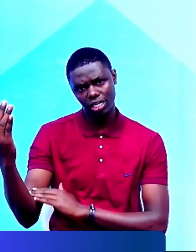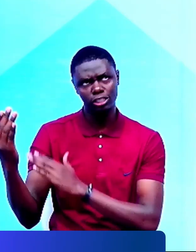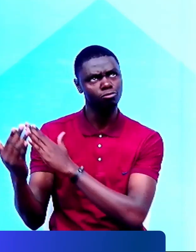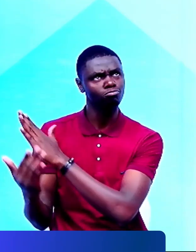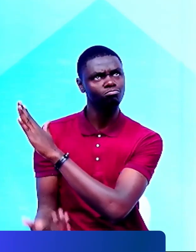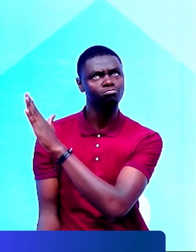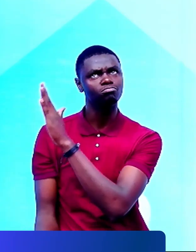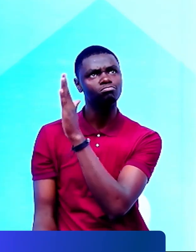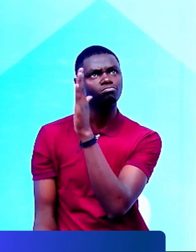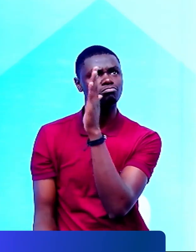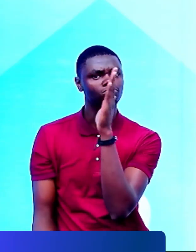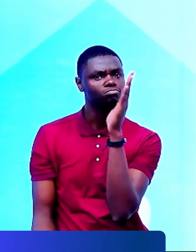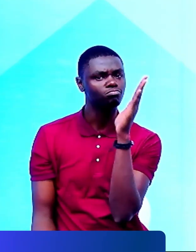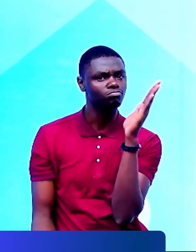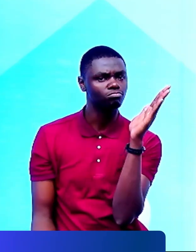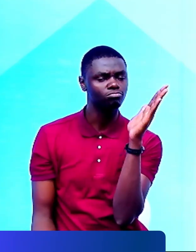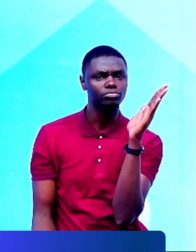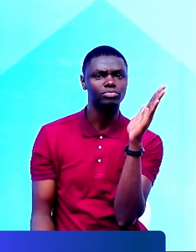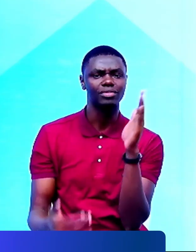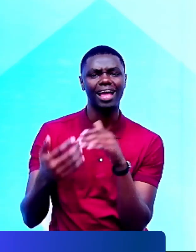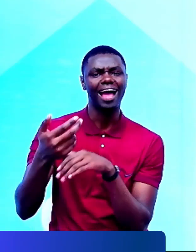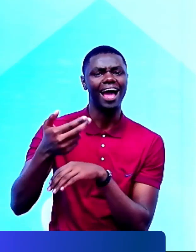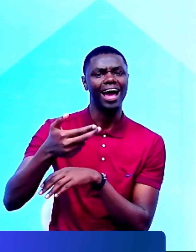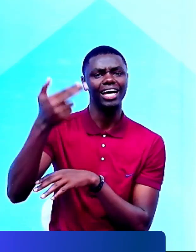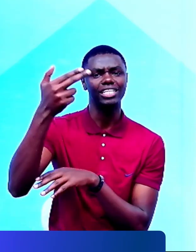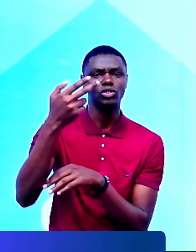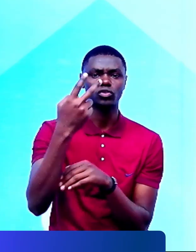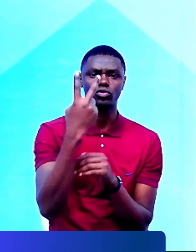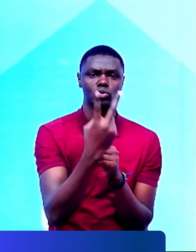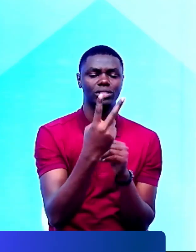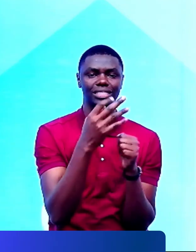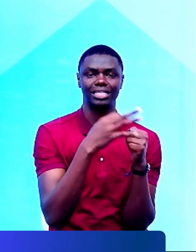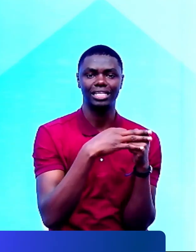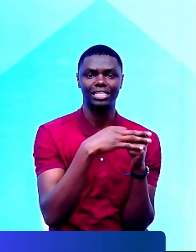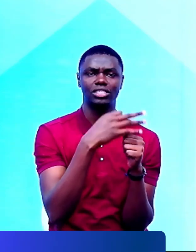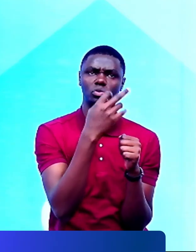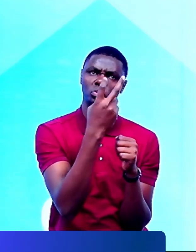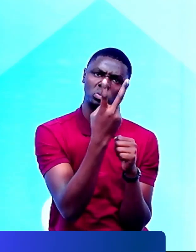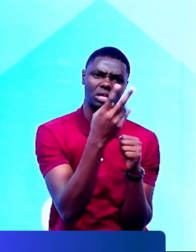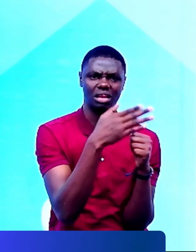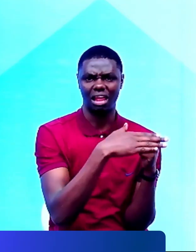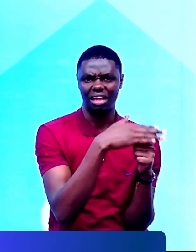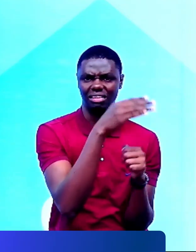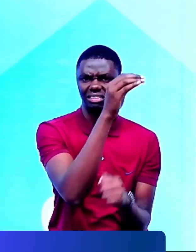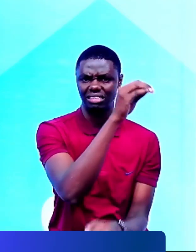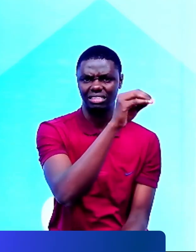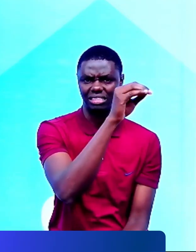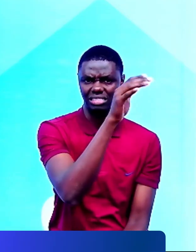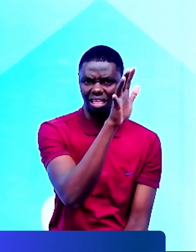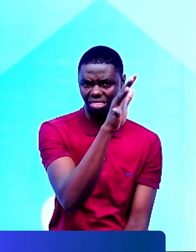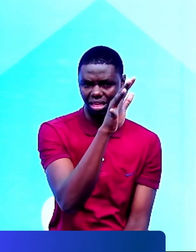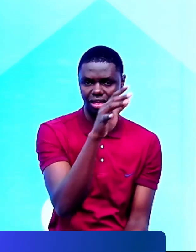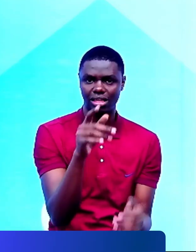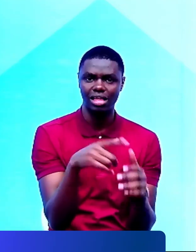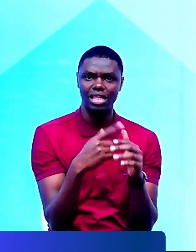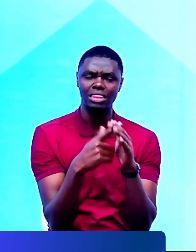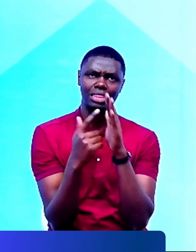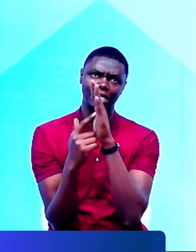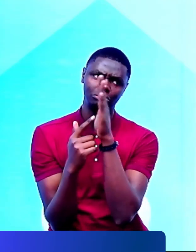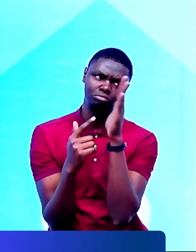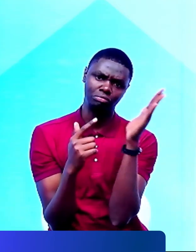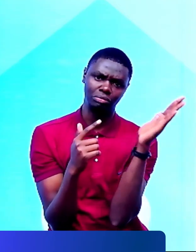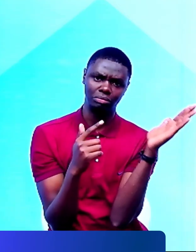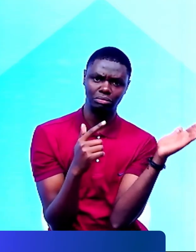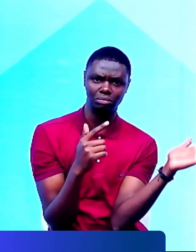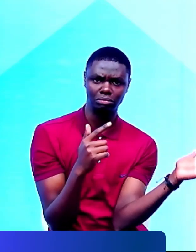To daytime, they're going to have highs of 28 to 29 degrees Celsius, and settling into the evening,